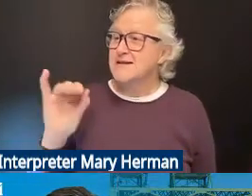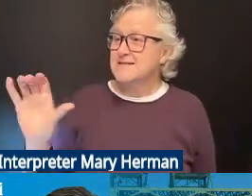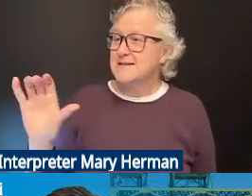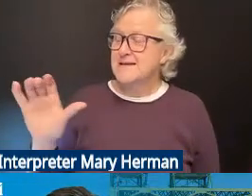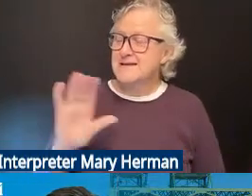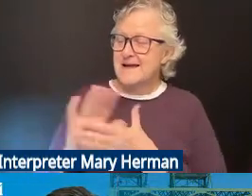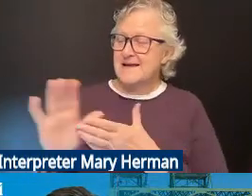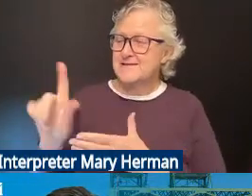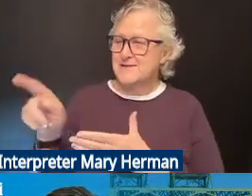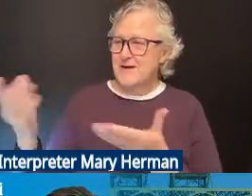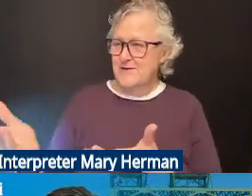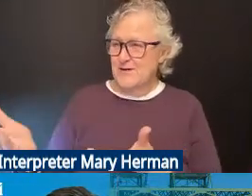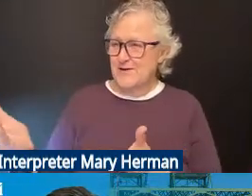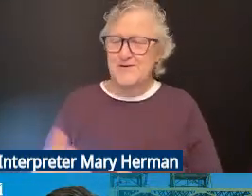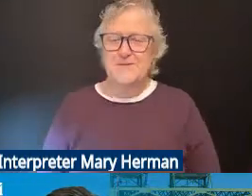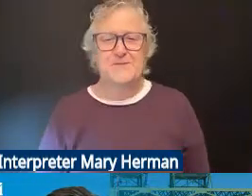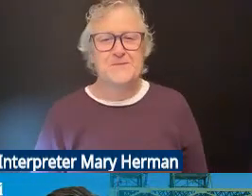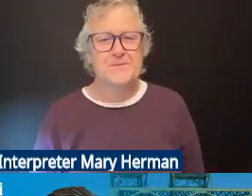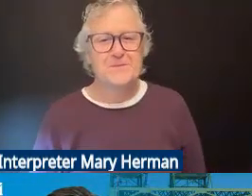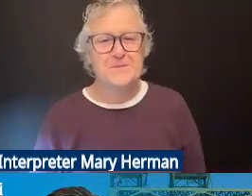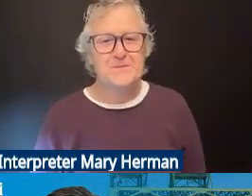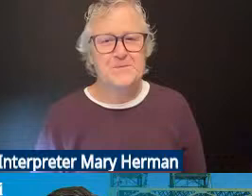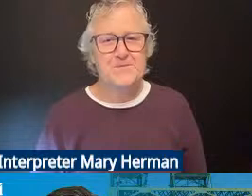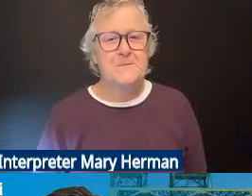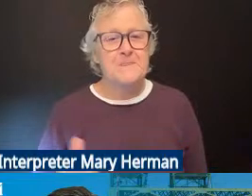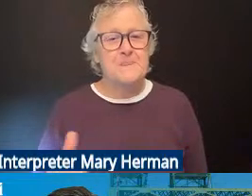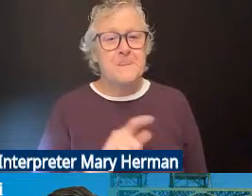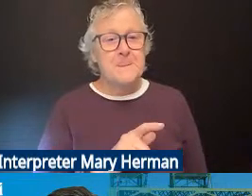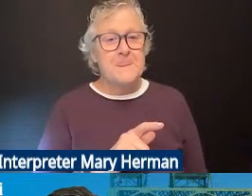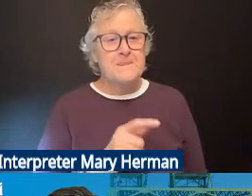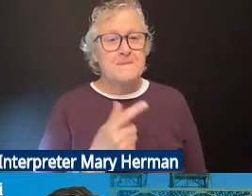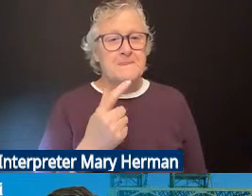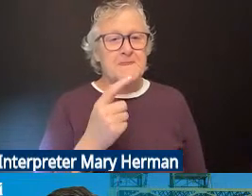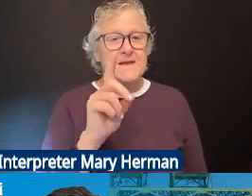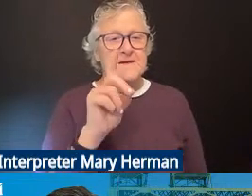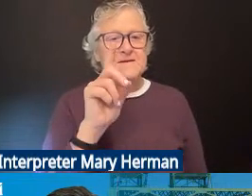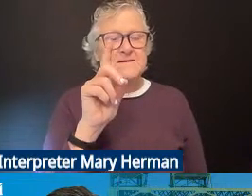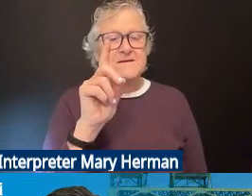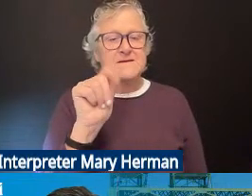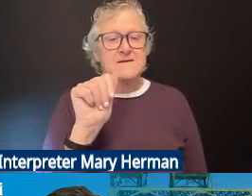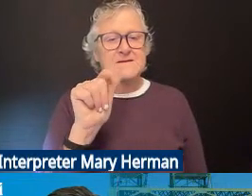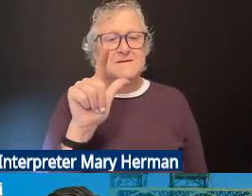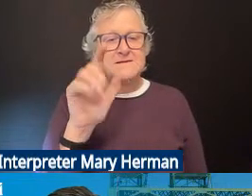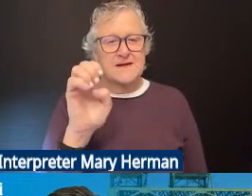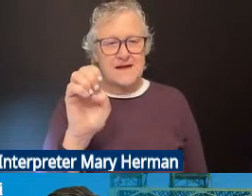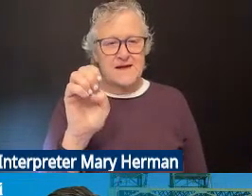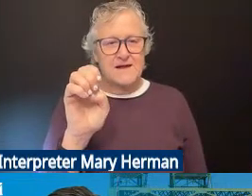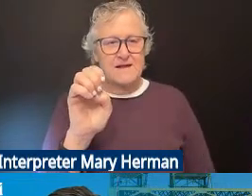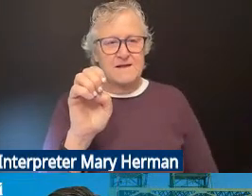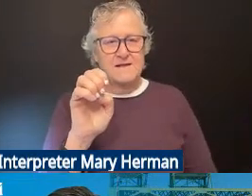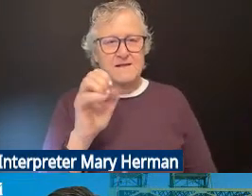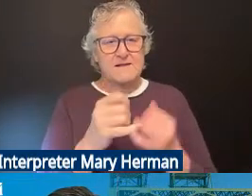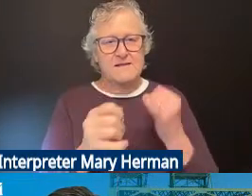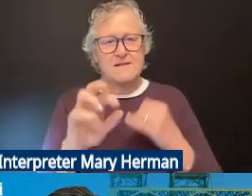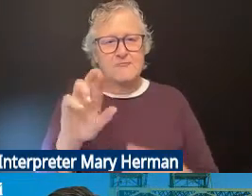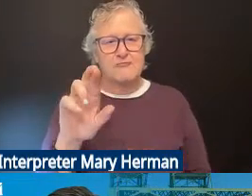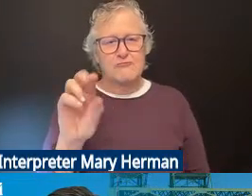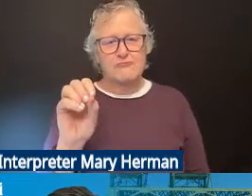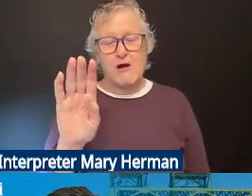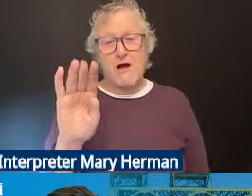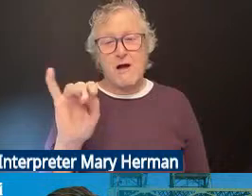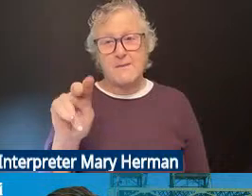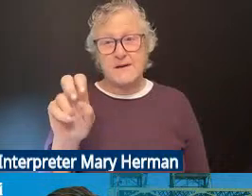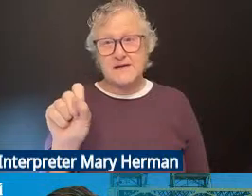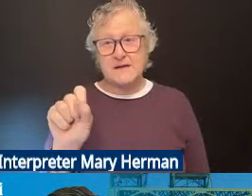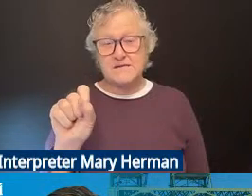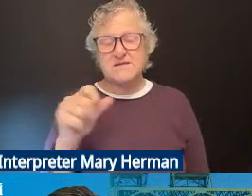Dale Robbins, I'm the planning manager at RTC. I'm filling in for Matt today. No real updates, just glad to work with